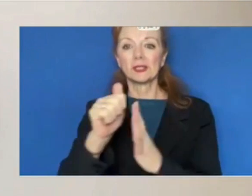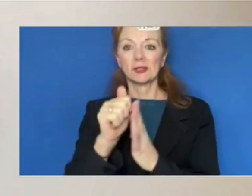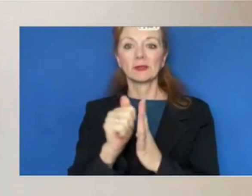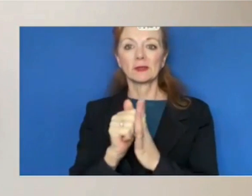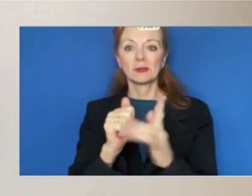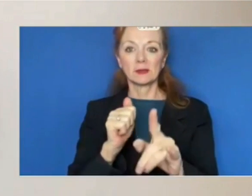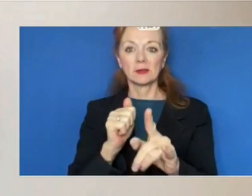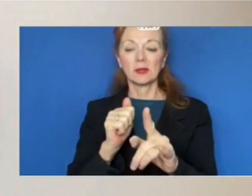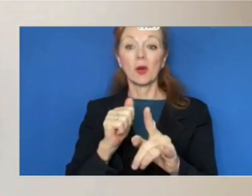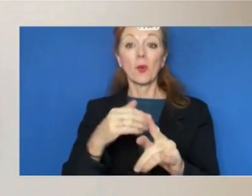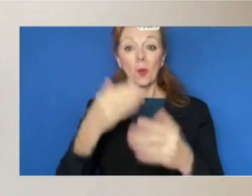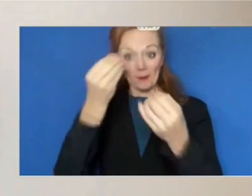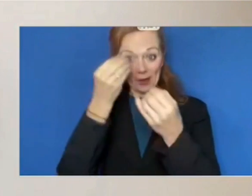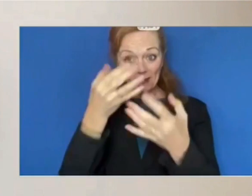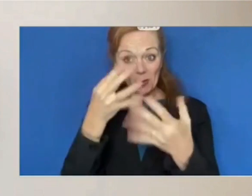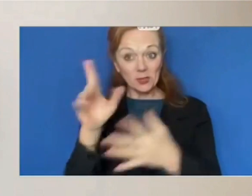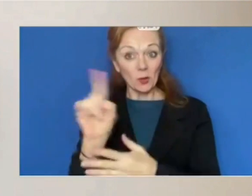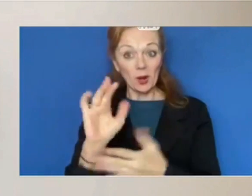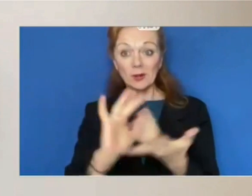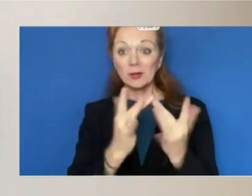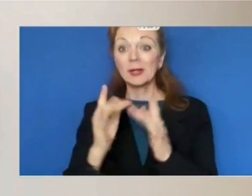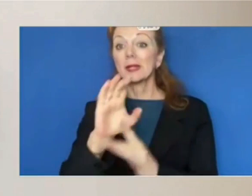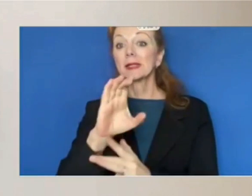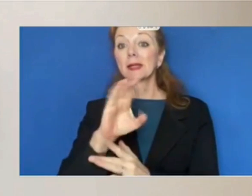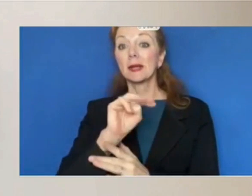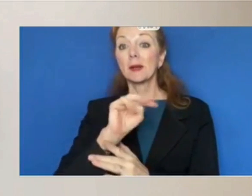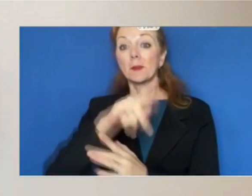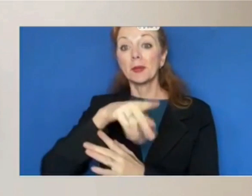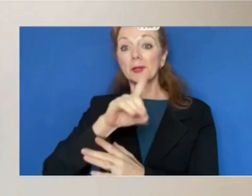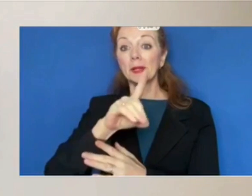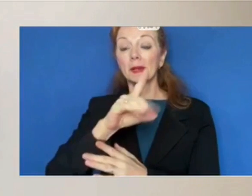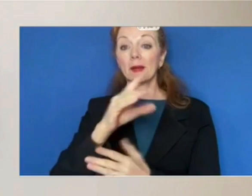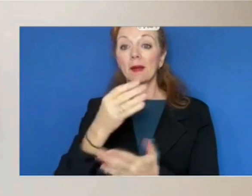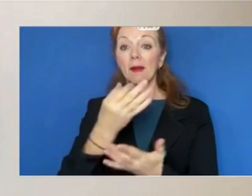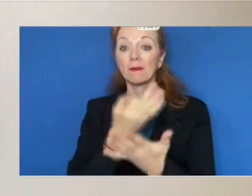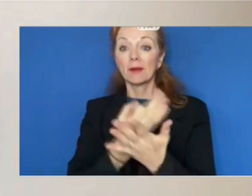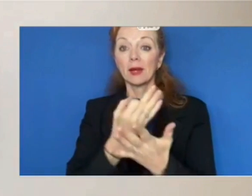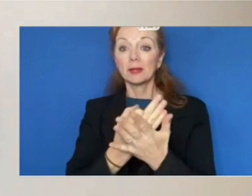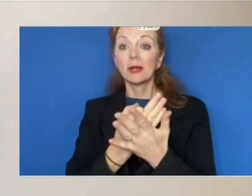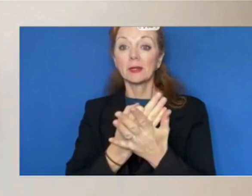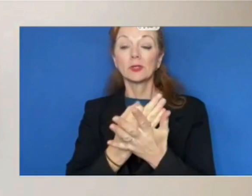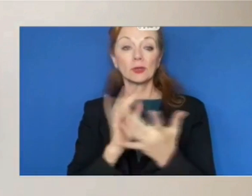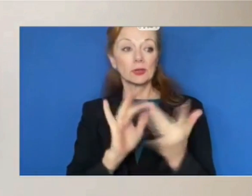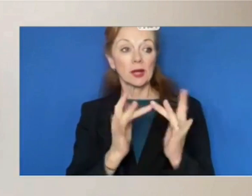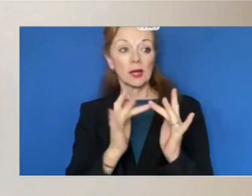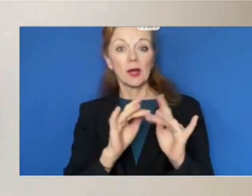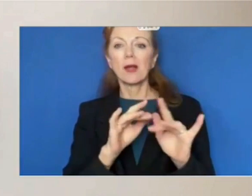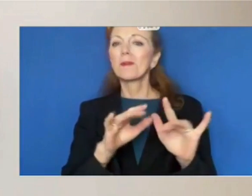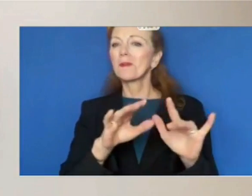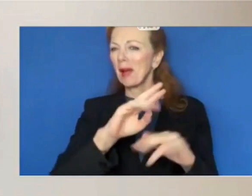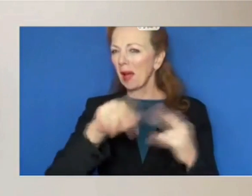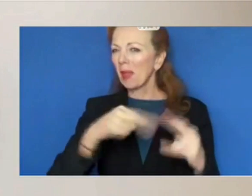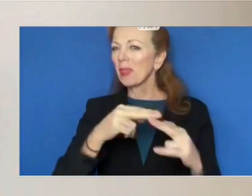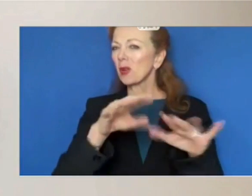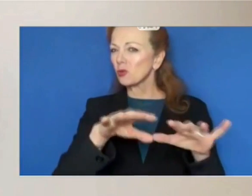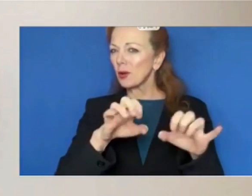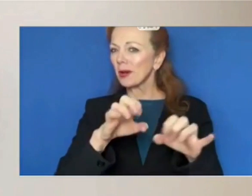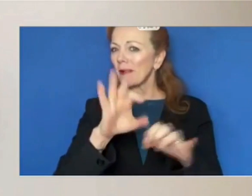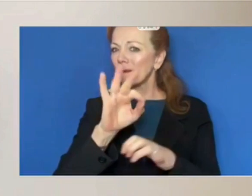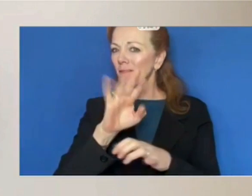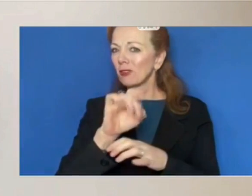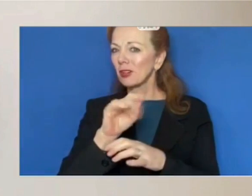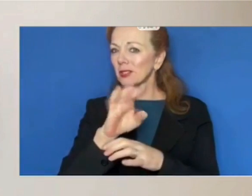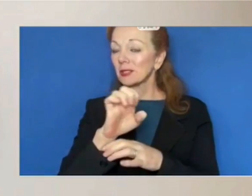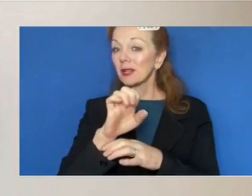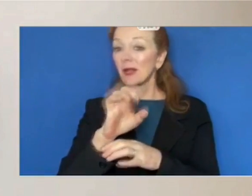CMPD Financial Crimes page in regards to the credit freeze. Also, there's other agencies like the Federal Trade Commission, the